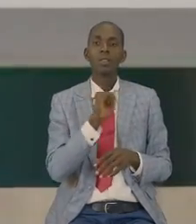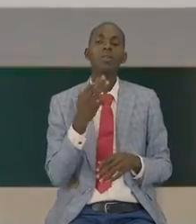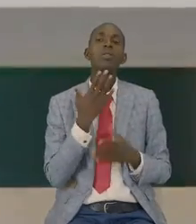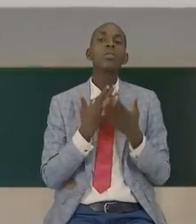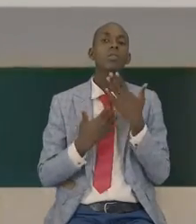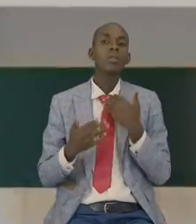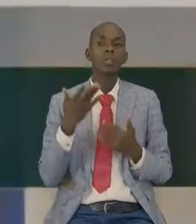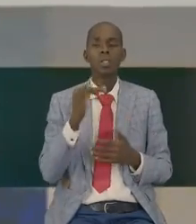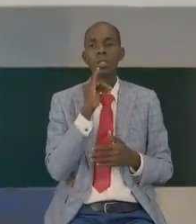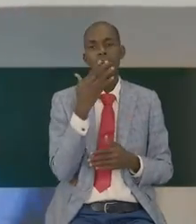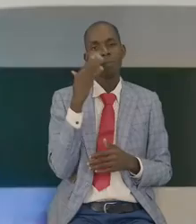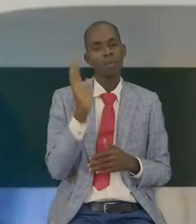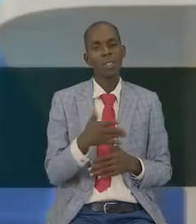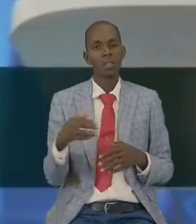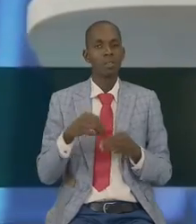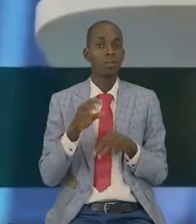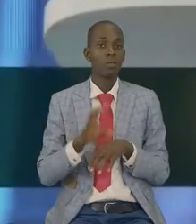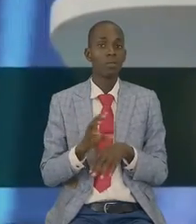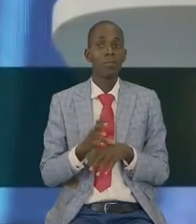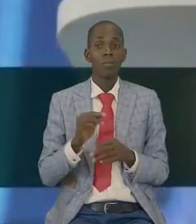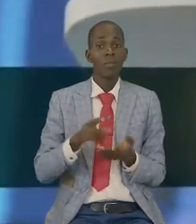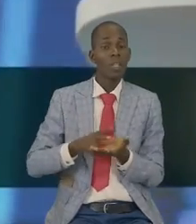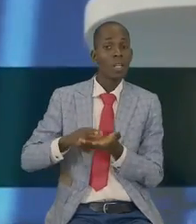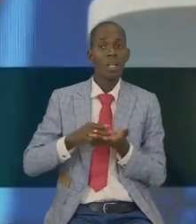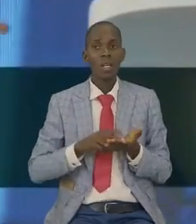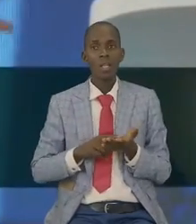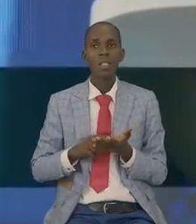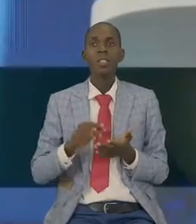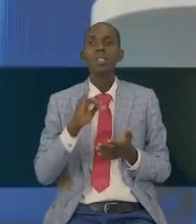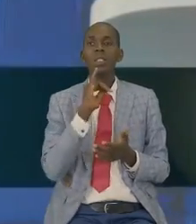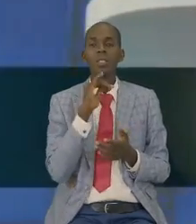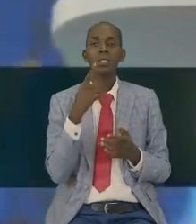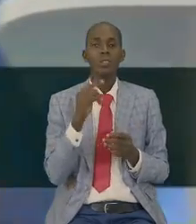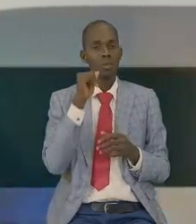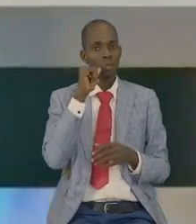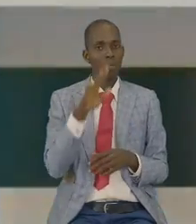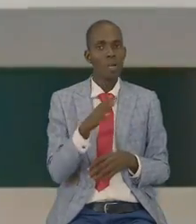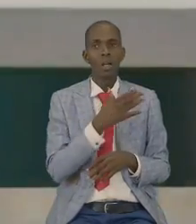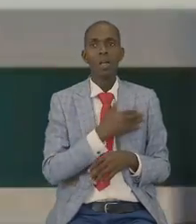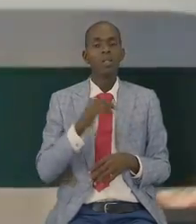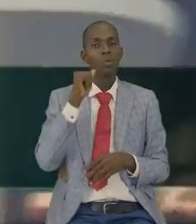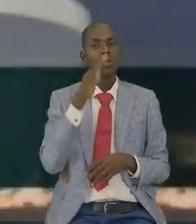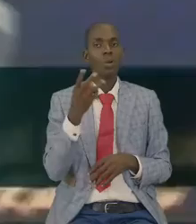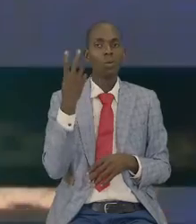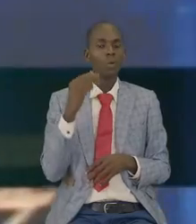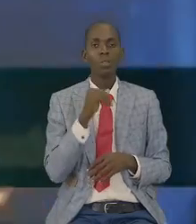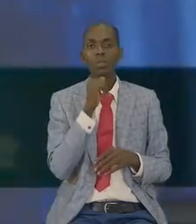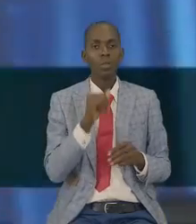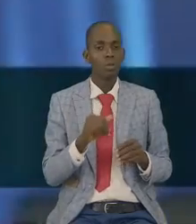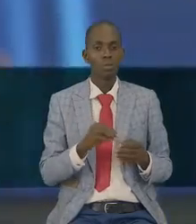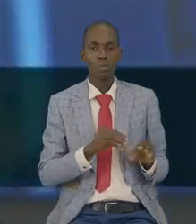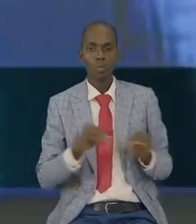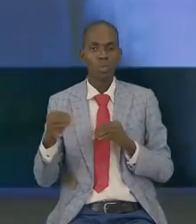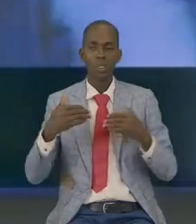evil in the church. The dances here is the women, and the women were not throwing any buttocks. They were